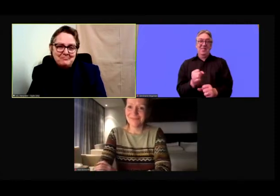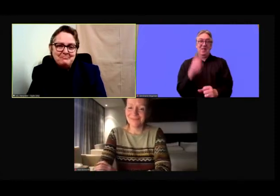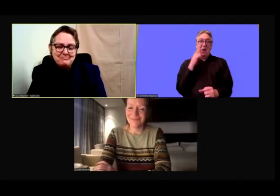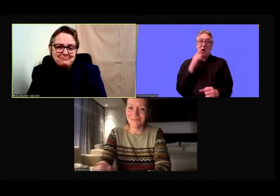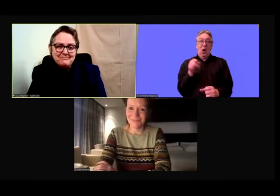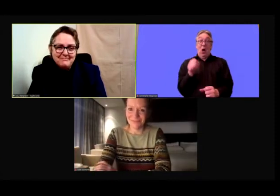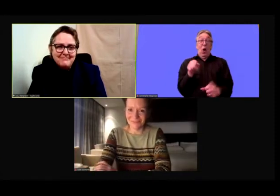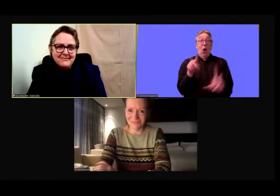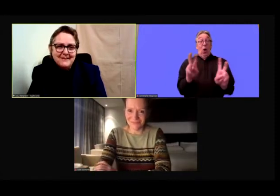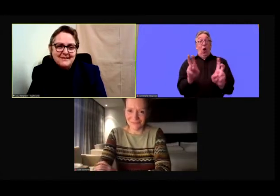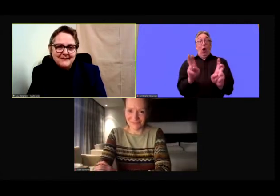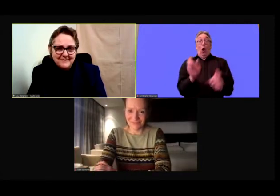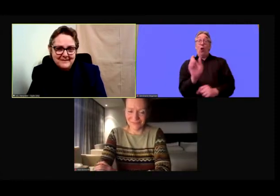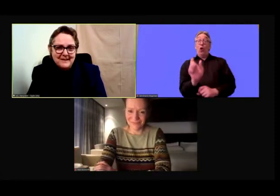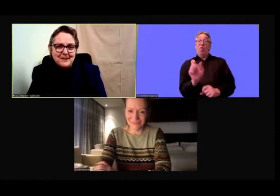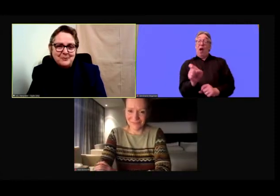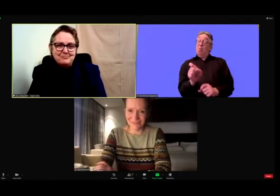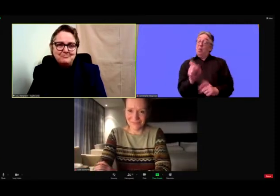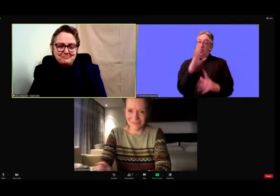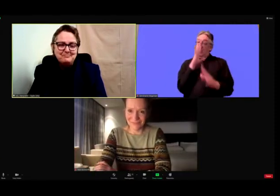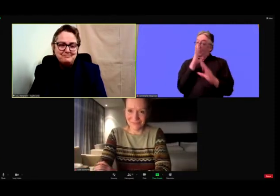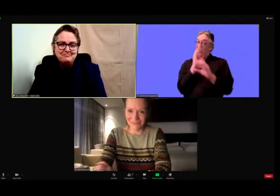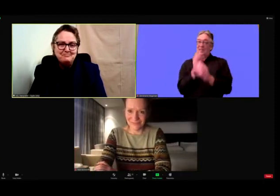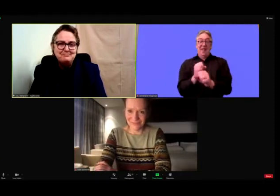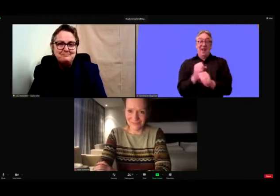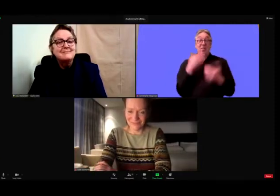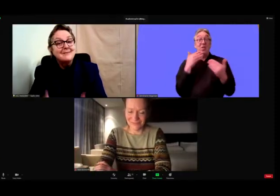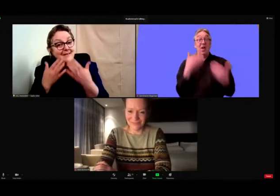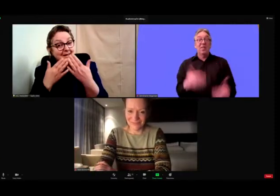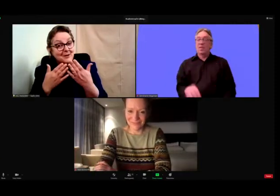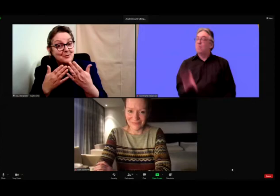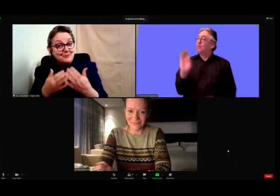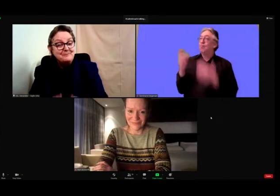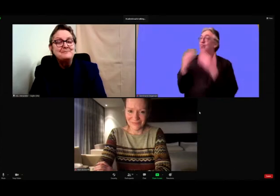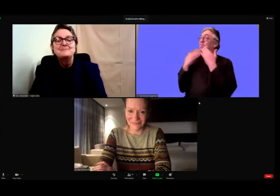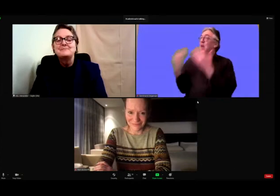topic area. Thank you. Thank you. Thank you.